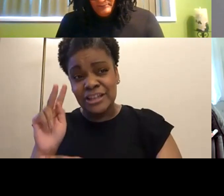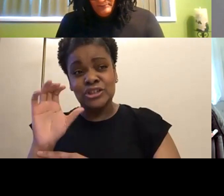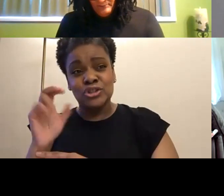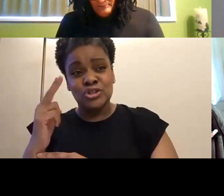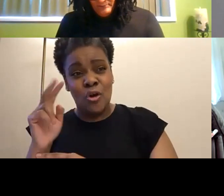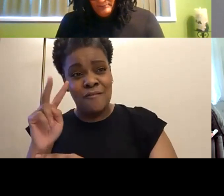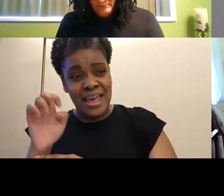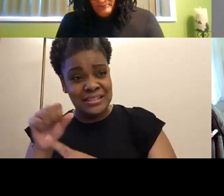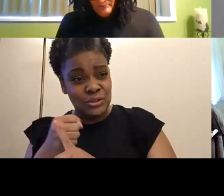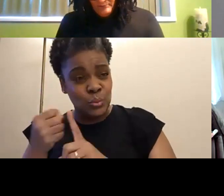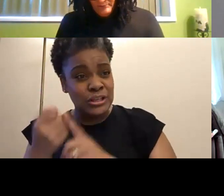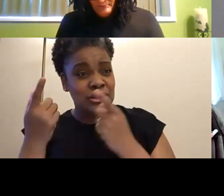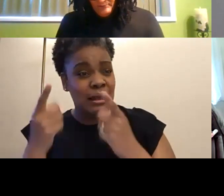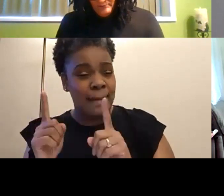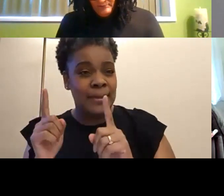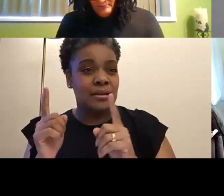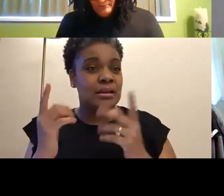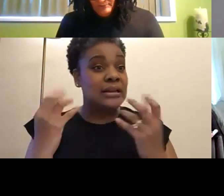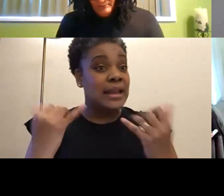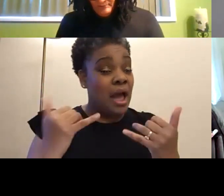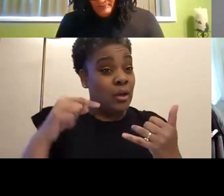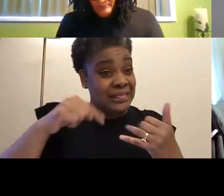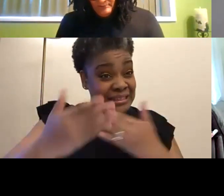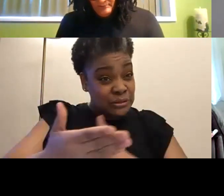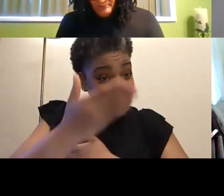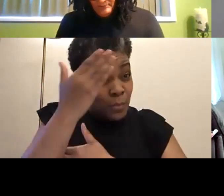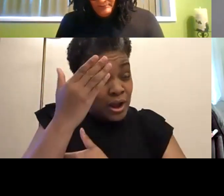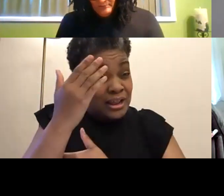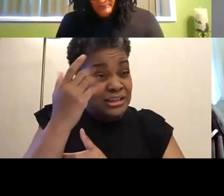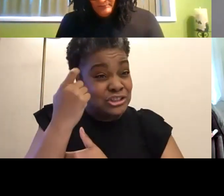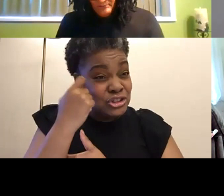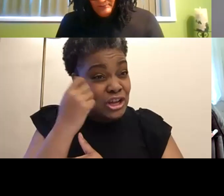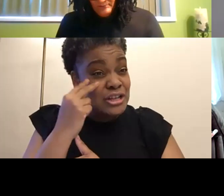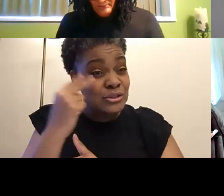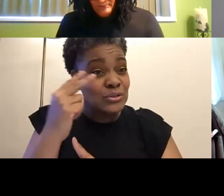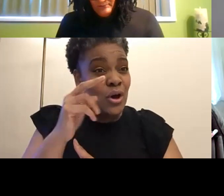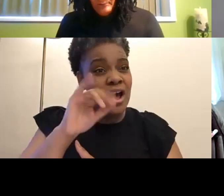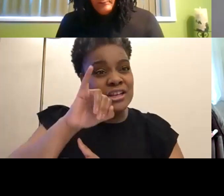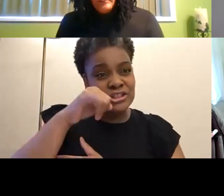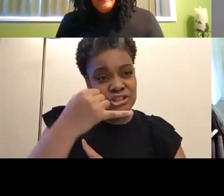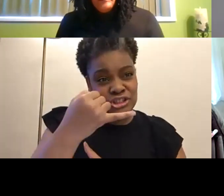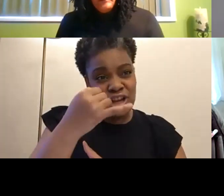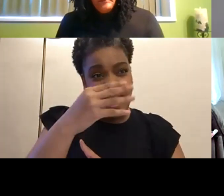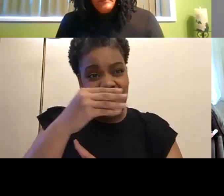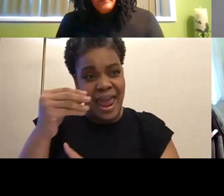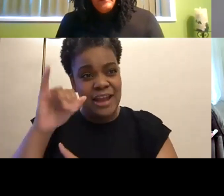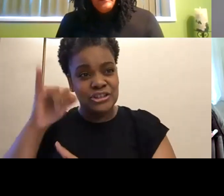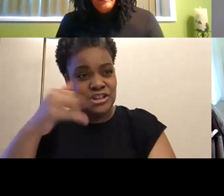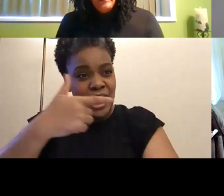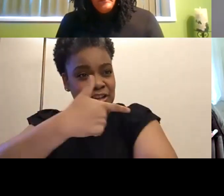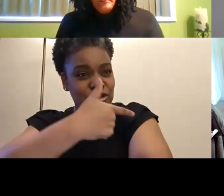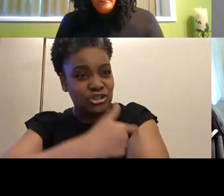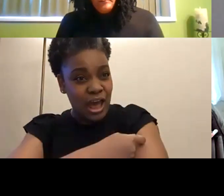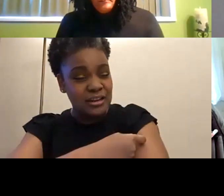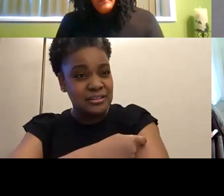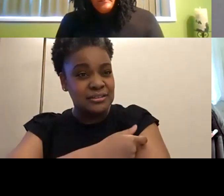This morning, we woke to the news of the Johnson and Johnson vaccine,